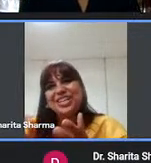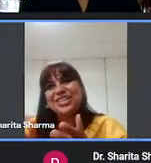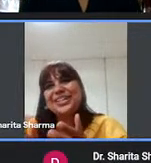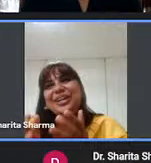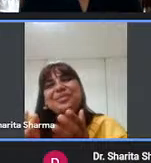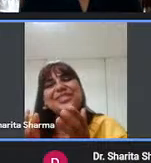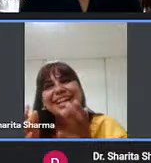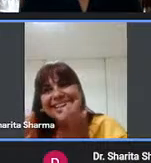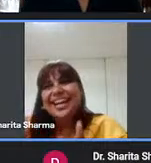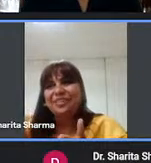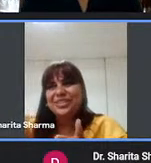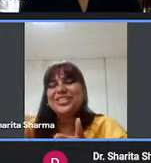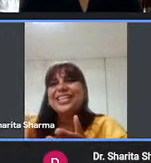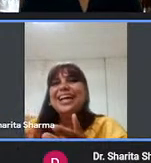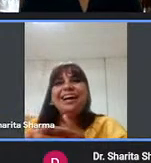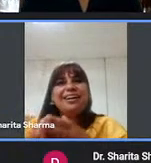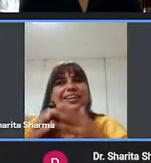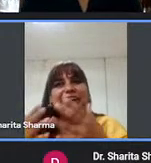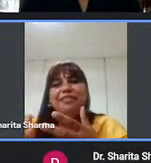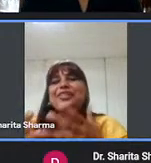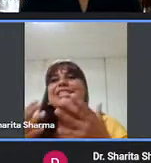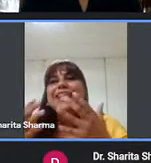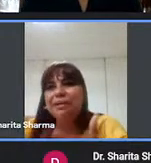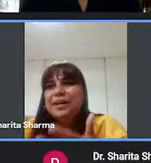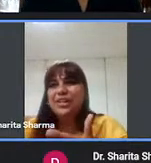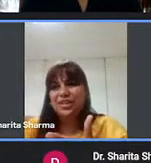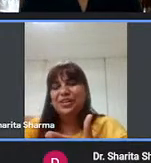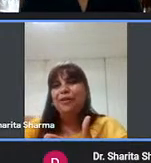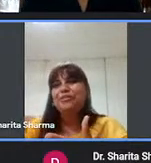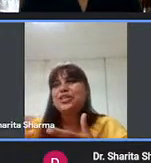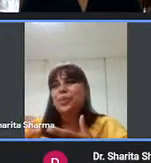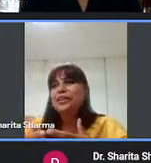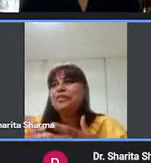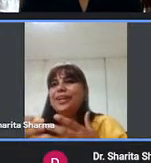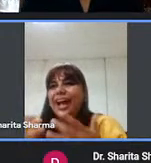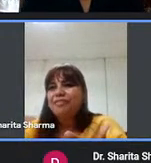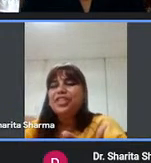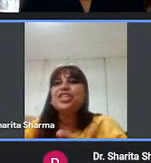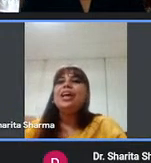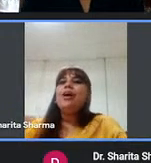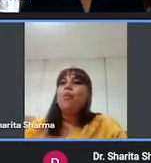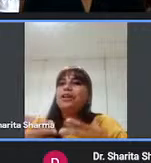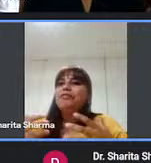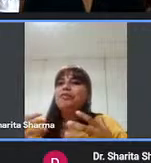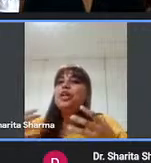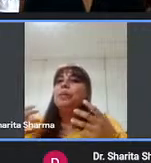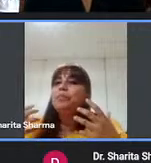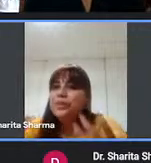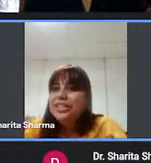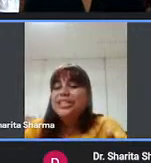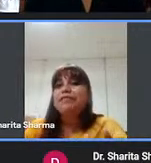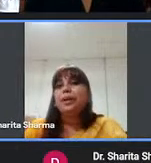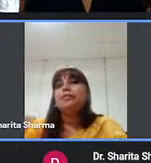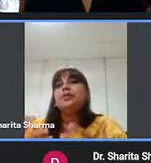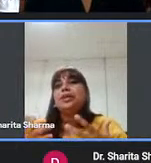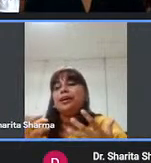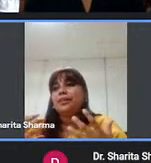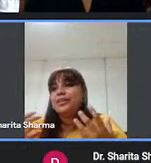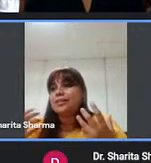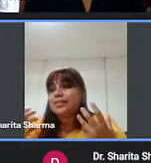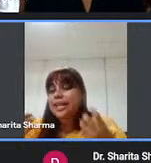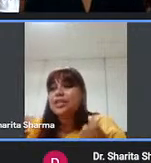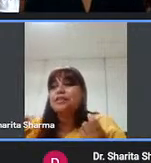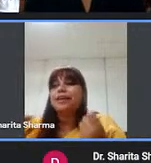celebrating International Day of Sign Languages, a day for celebration of this wonderful language, wonderful community,